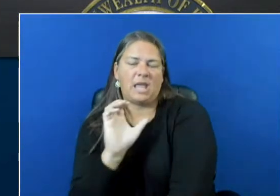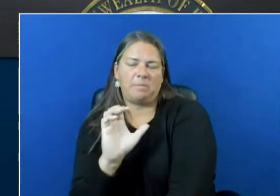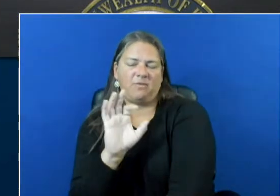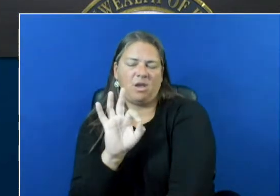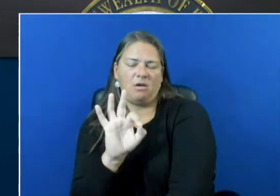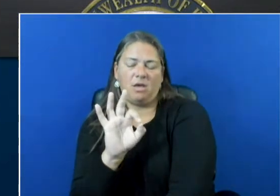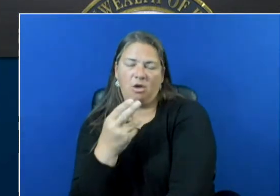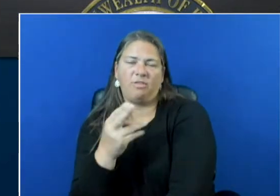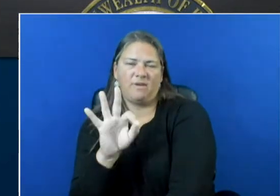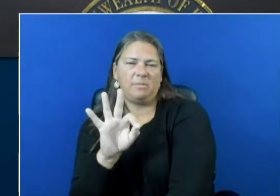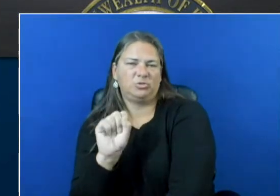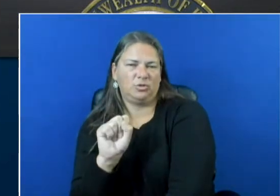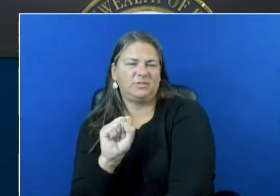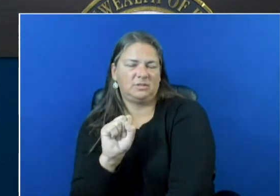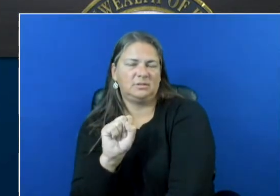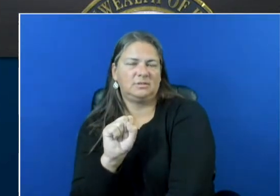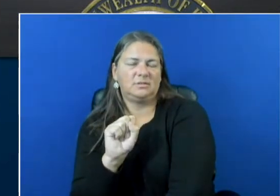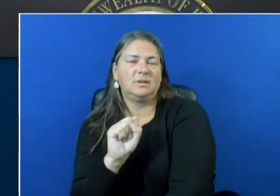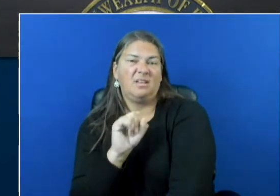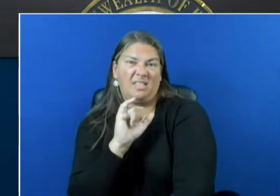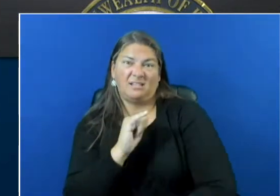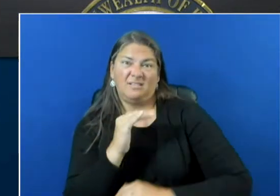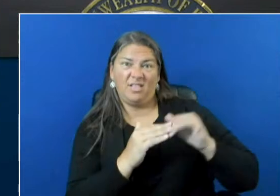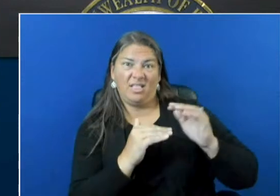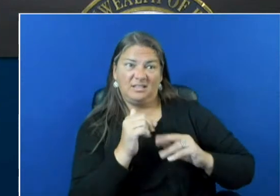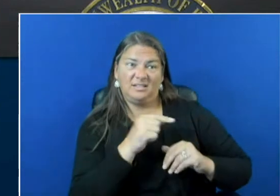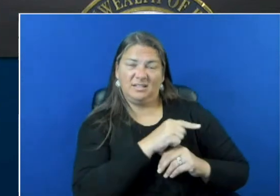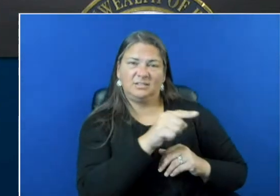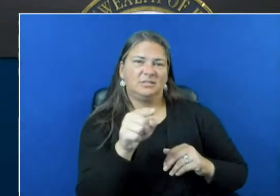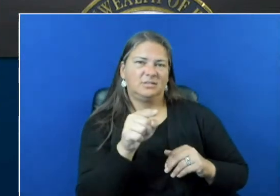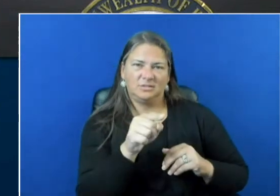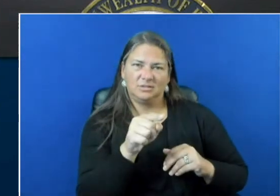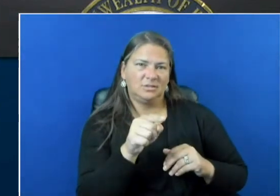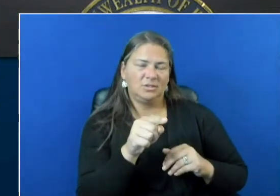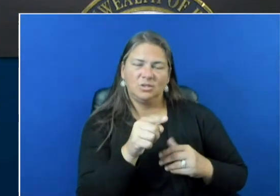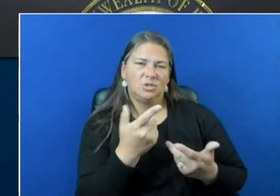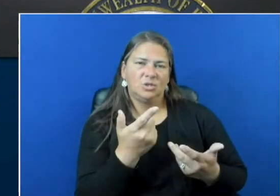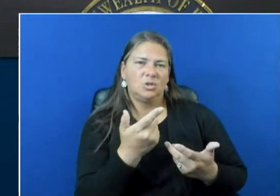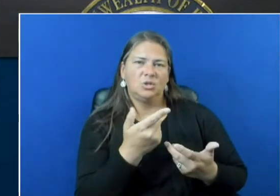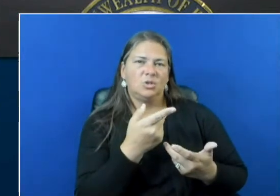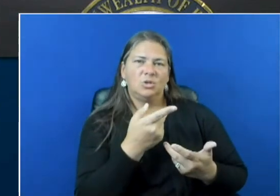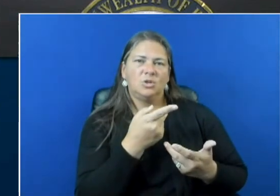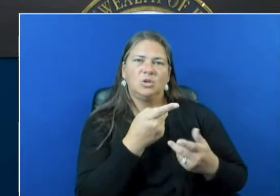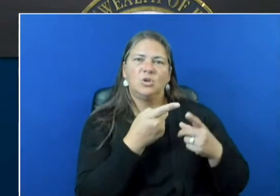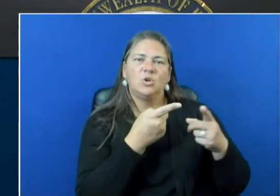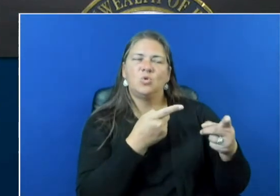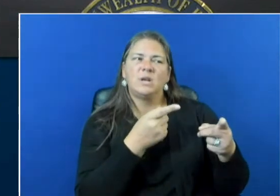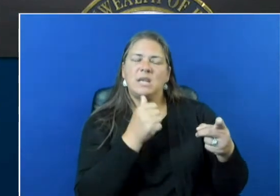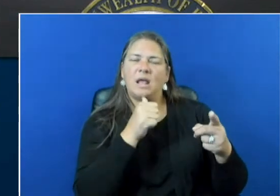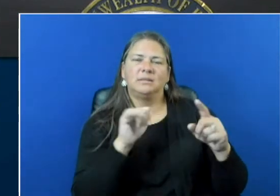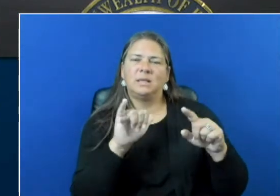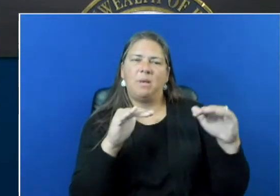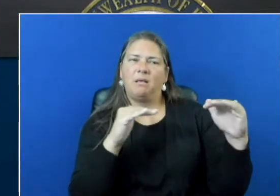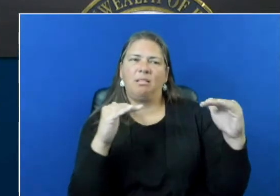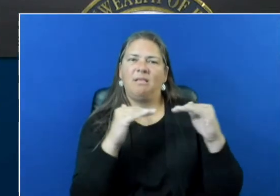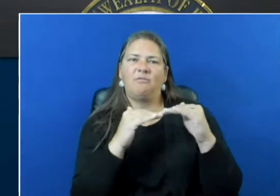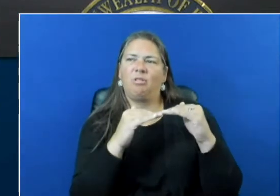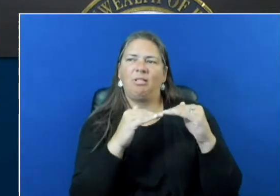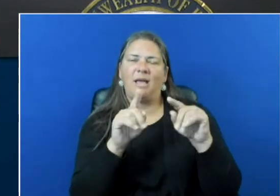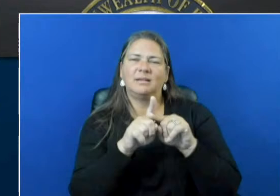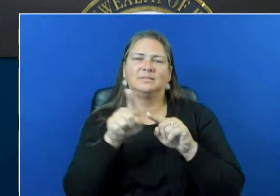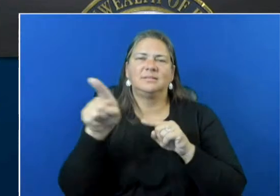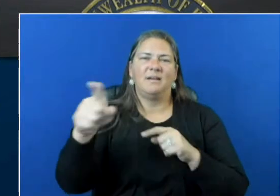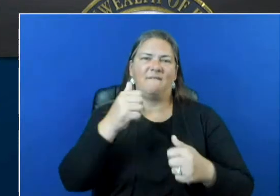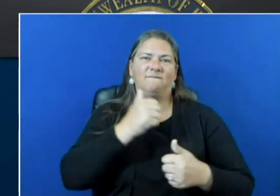Services facilities. We are not to the same level as the veterans nursing homes. We need to lead. So